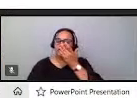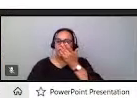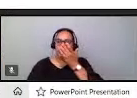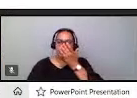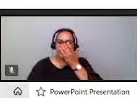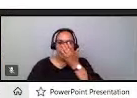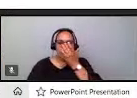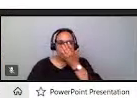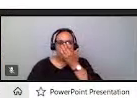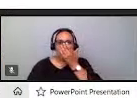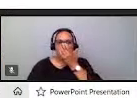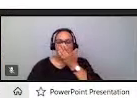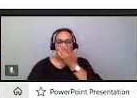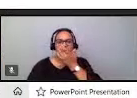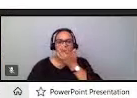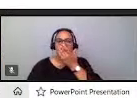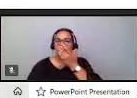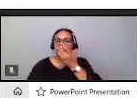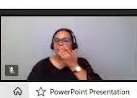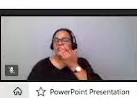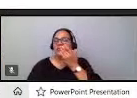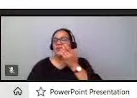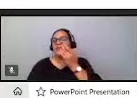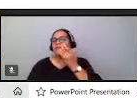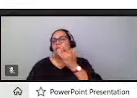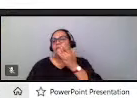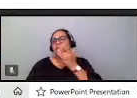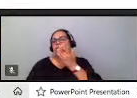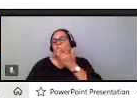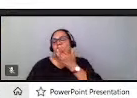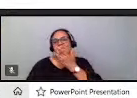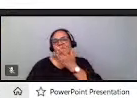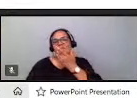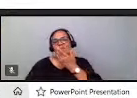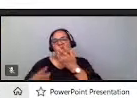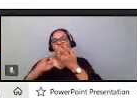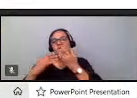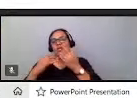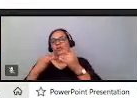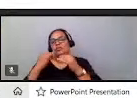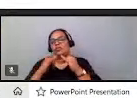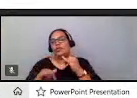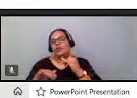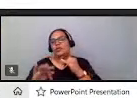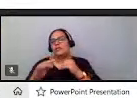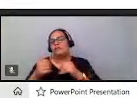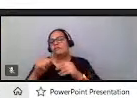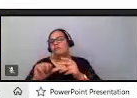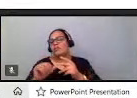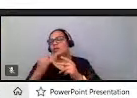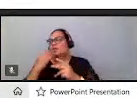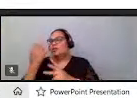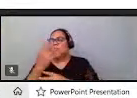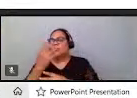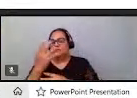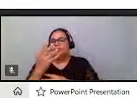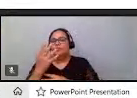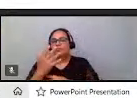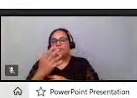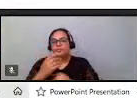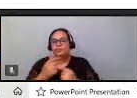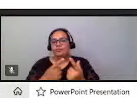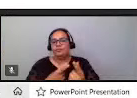much just check is um Smo going to be representing I'm going to be providing this